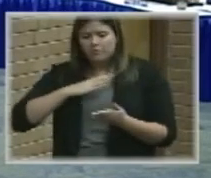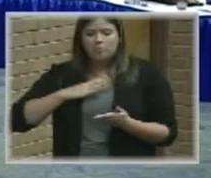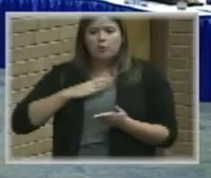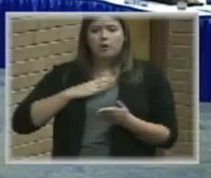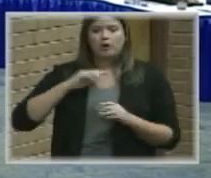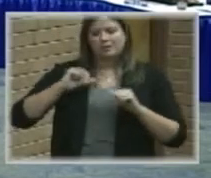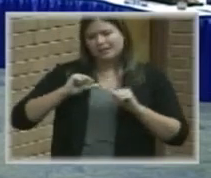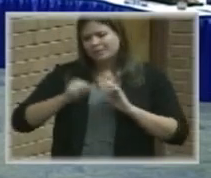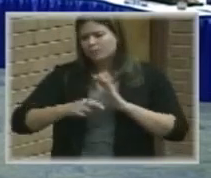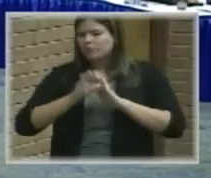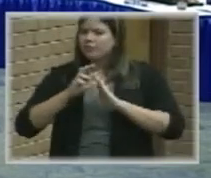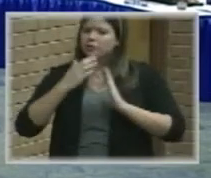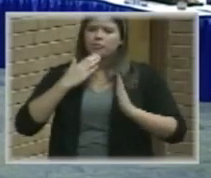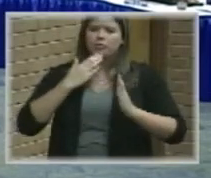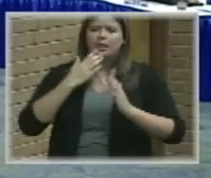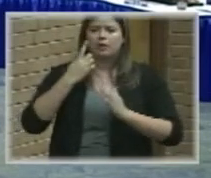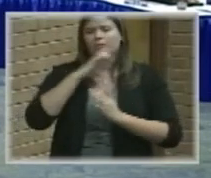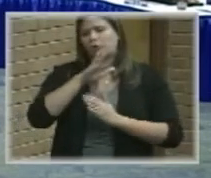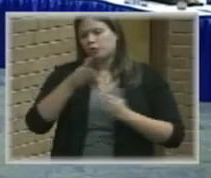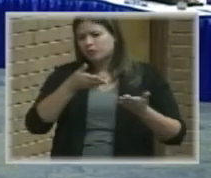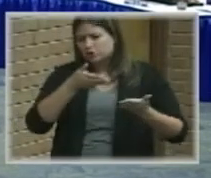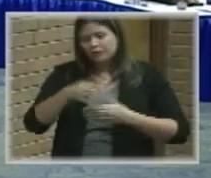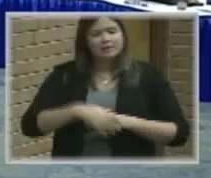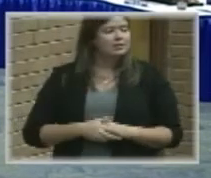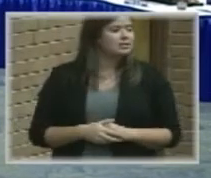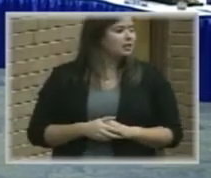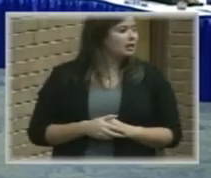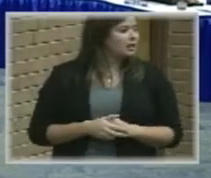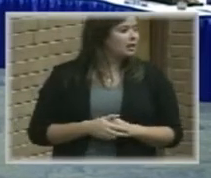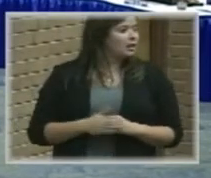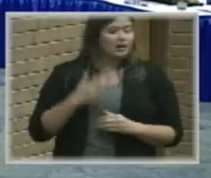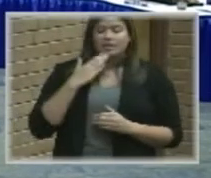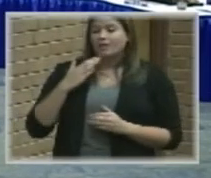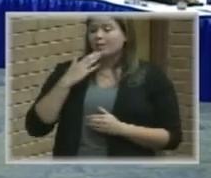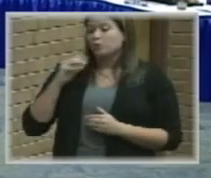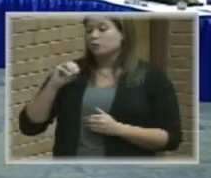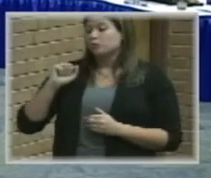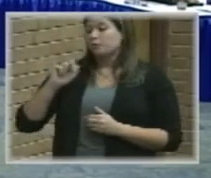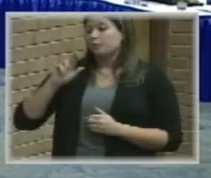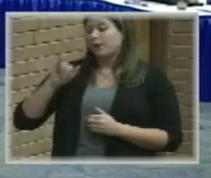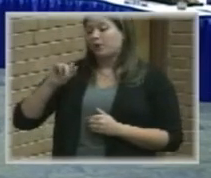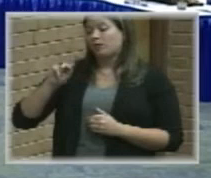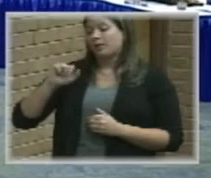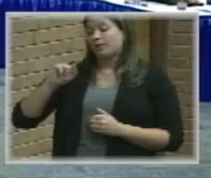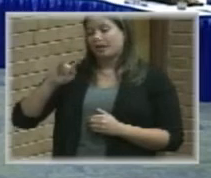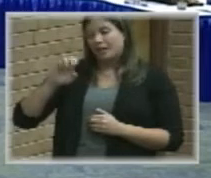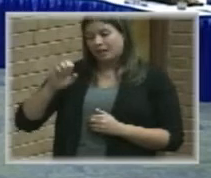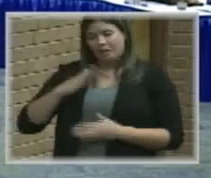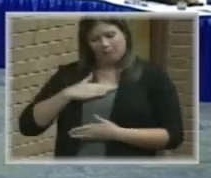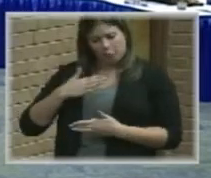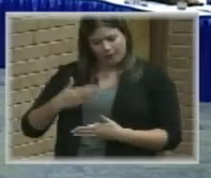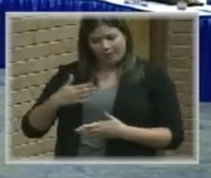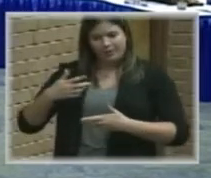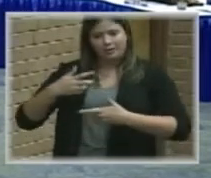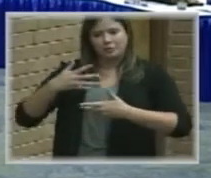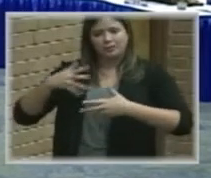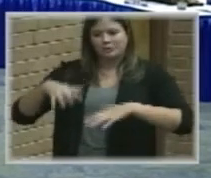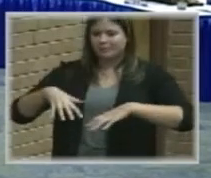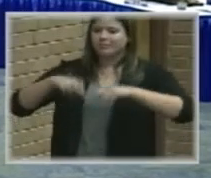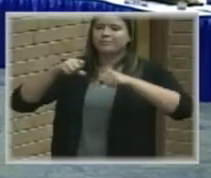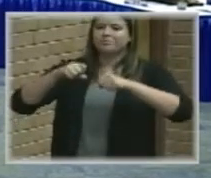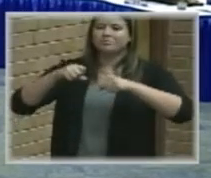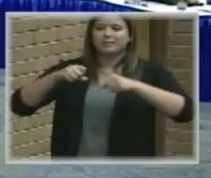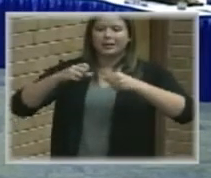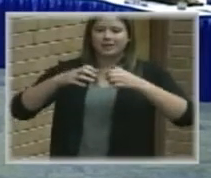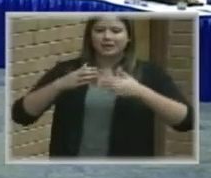Review. Thank you for your service, and thank you to Mary Katie for being willing to step up and serve out the rest of that